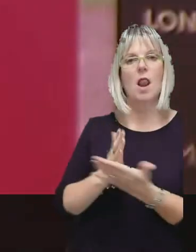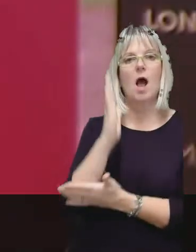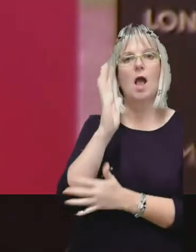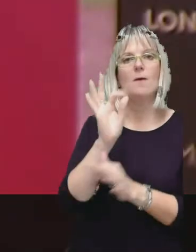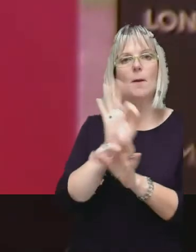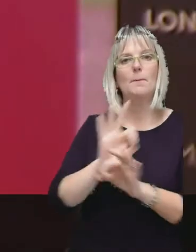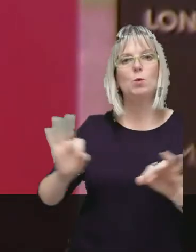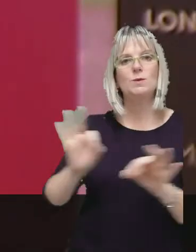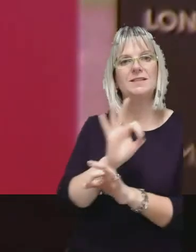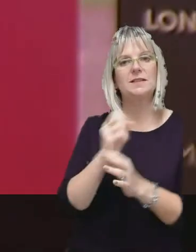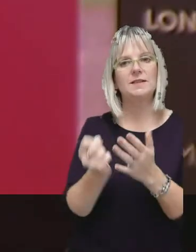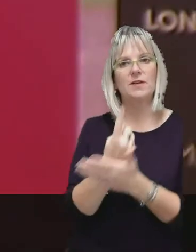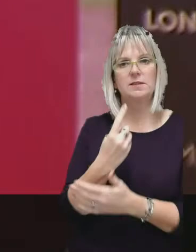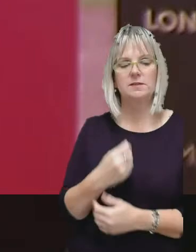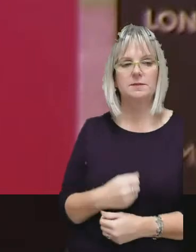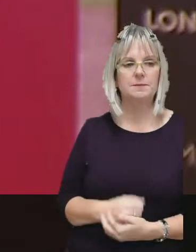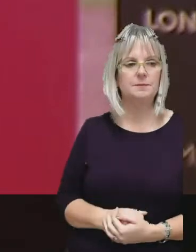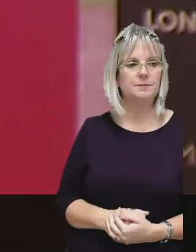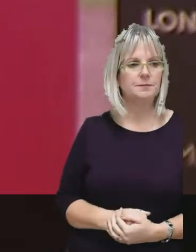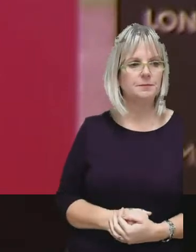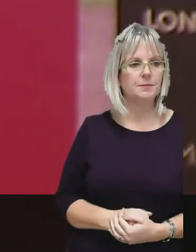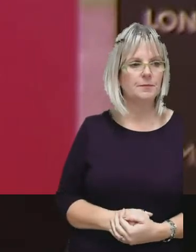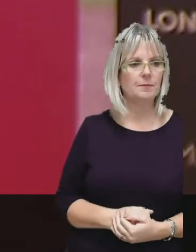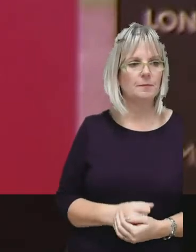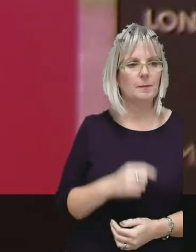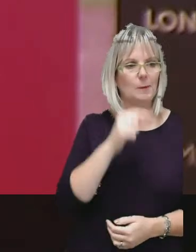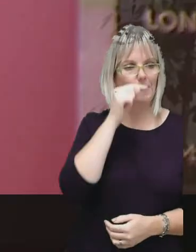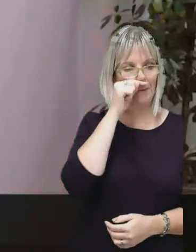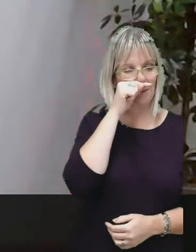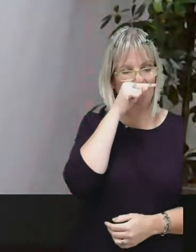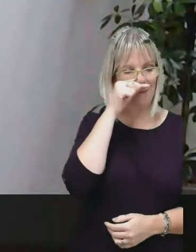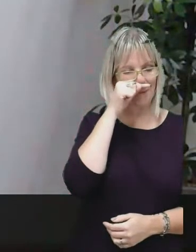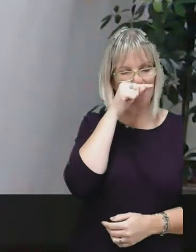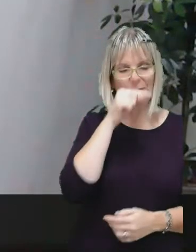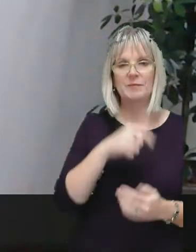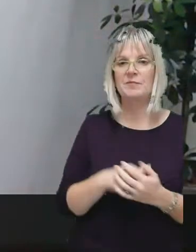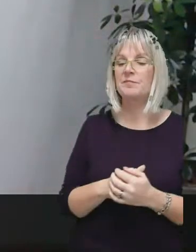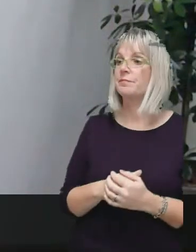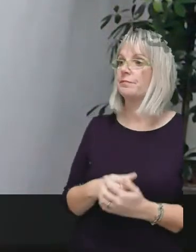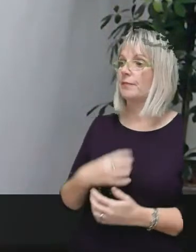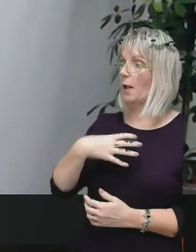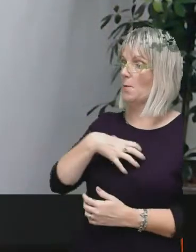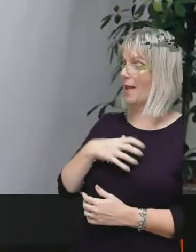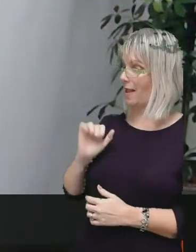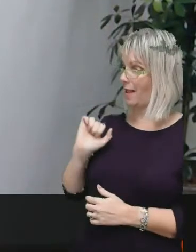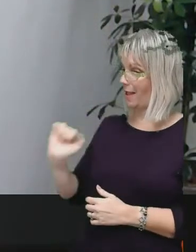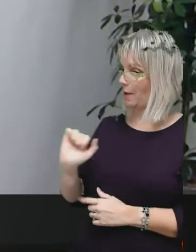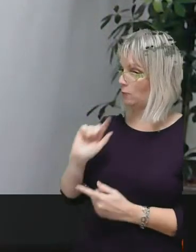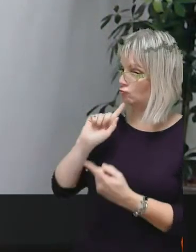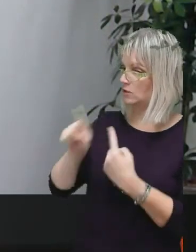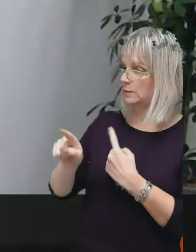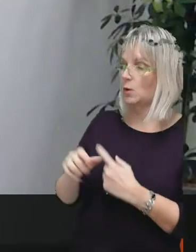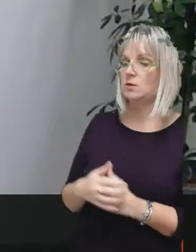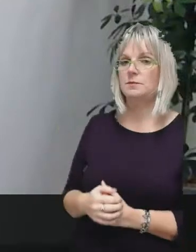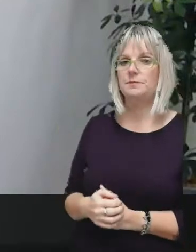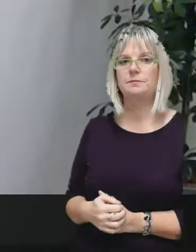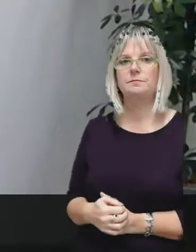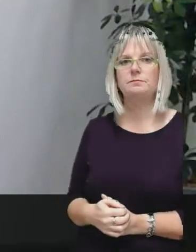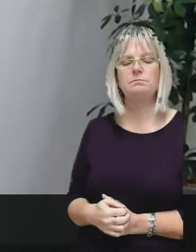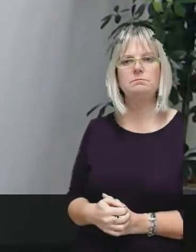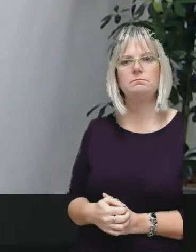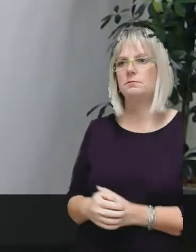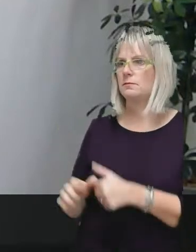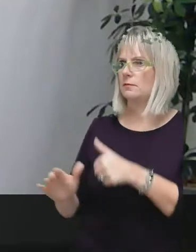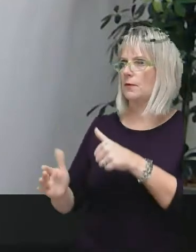Please, Mr. Mayor, your response. Well, Isabella, firstly, thank you for the role you play in making